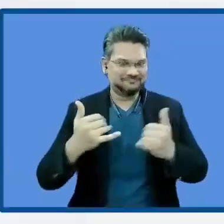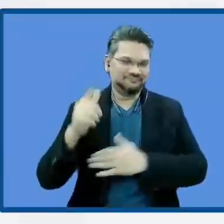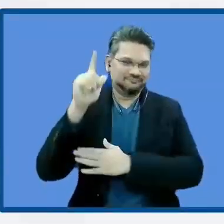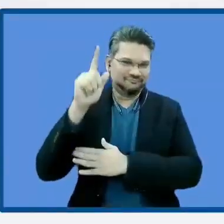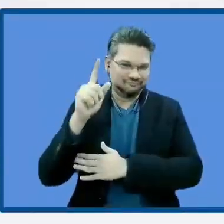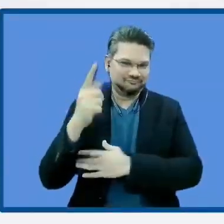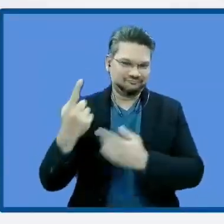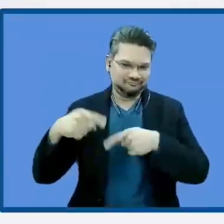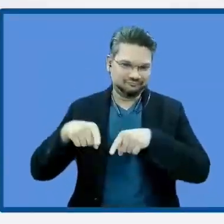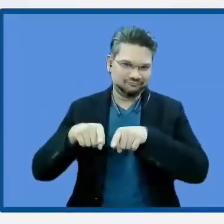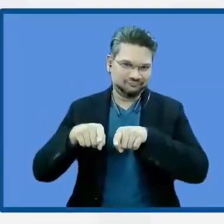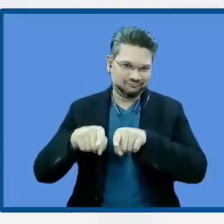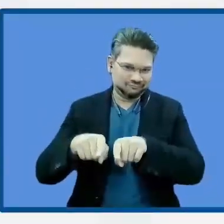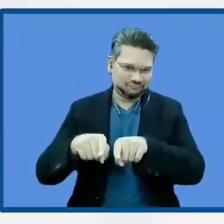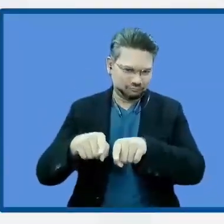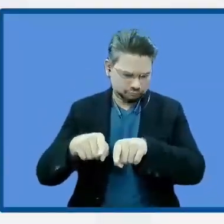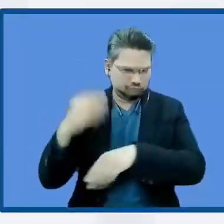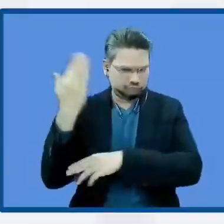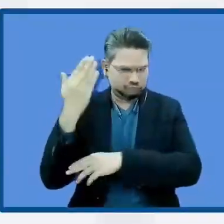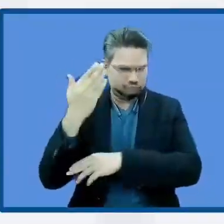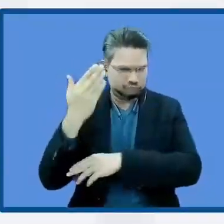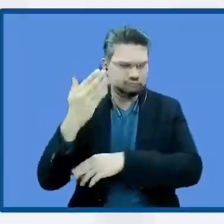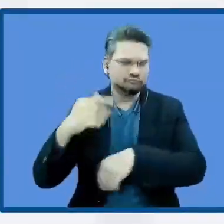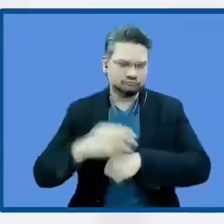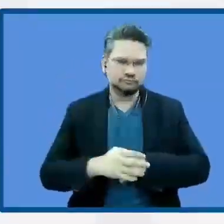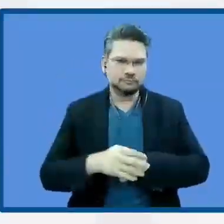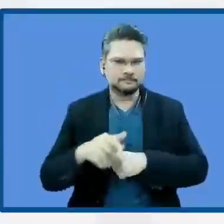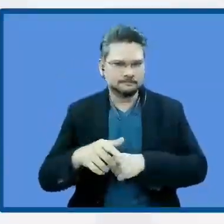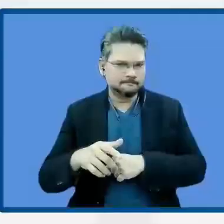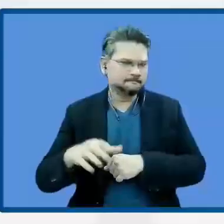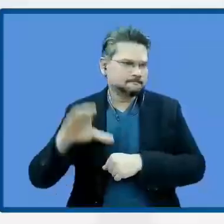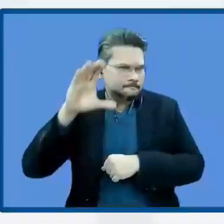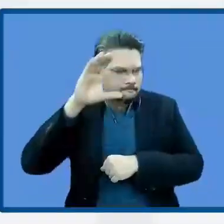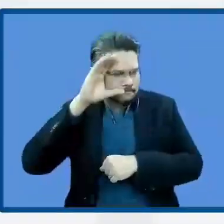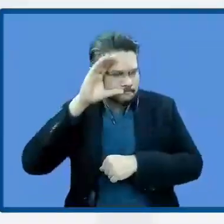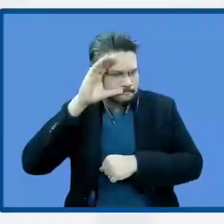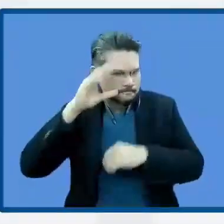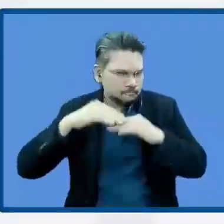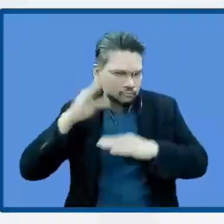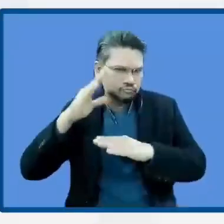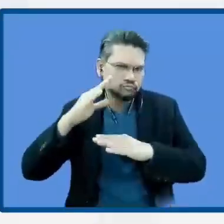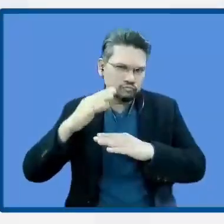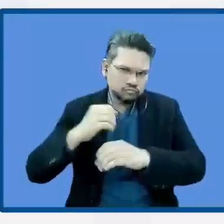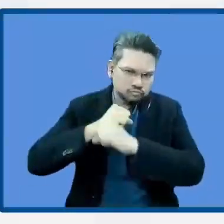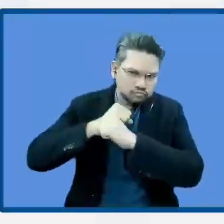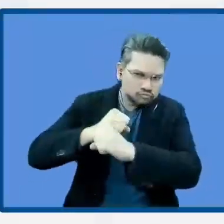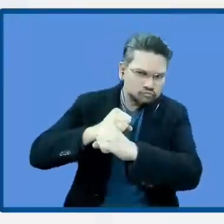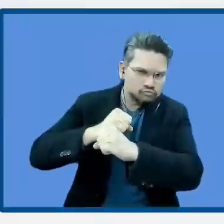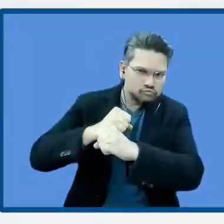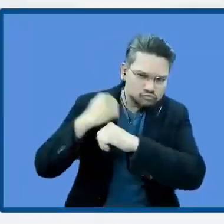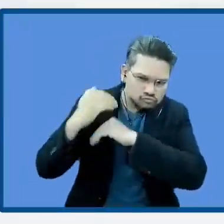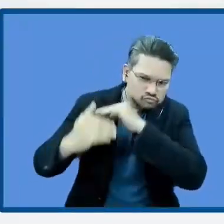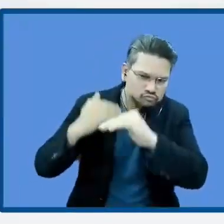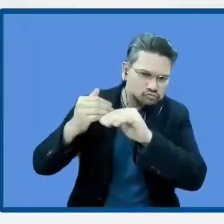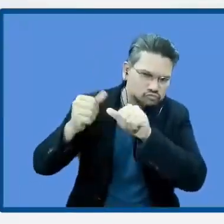called Lessons for a Sustainable and Resilient Development. We would like to remind you that we are